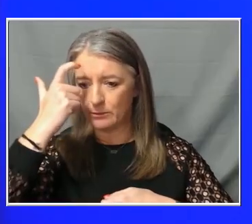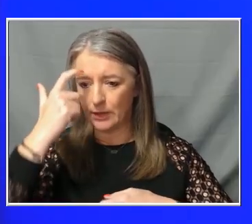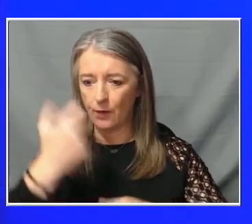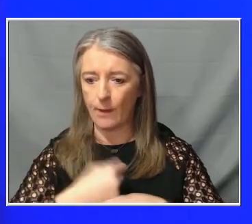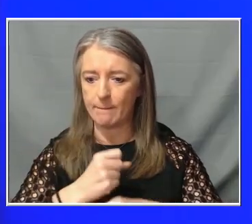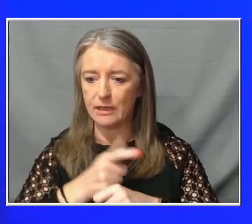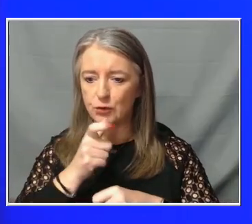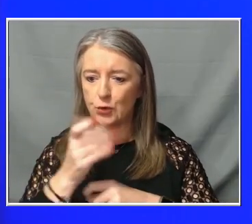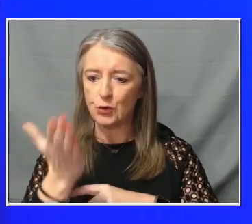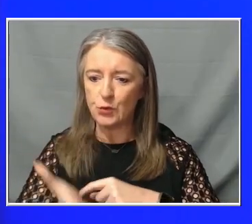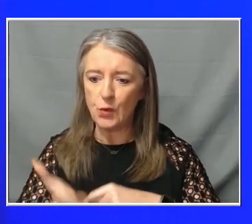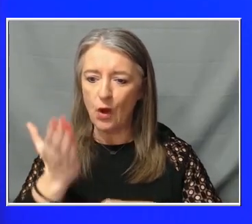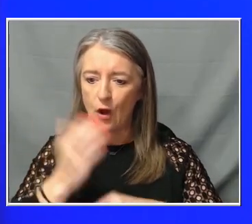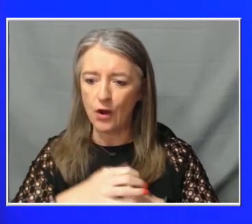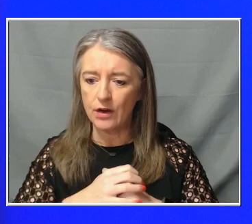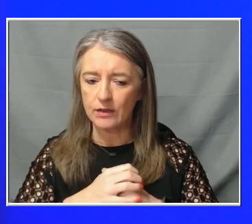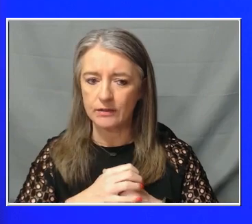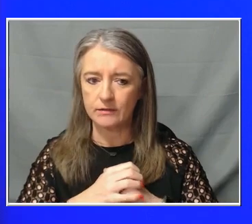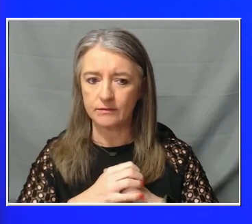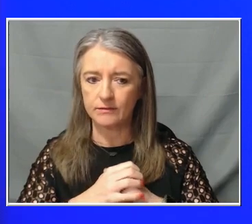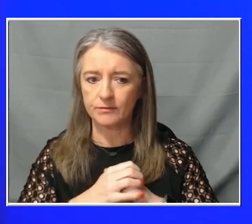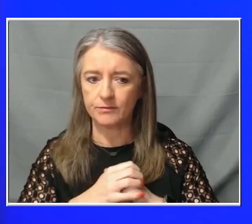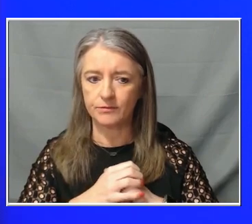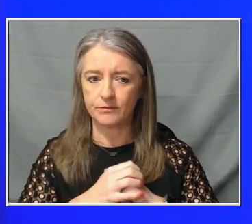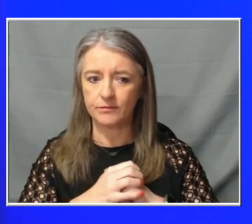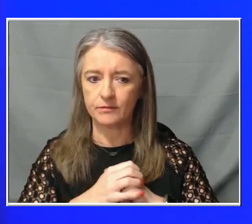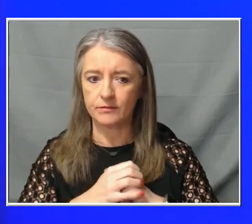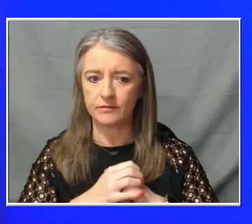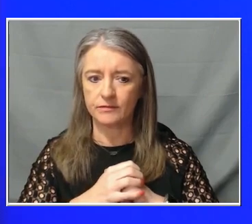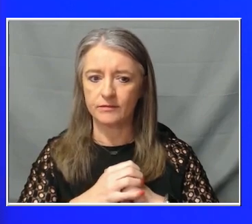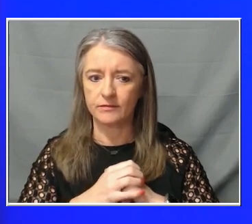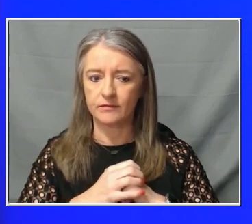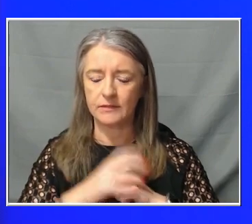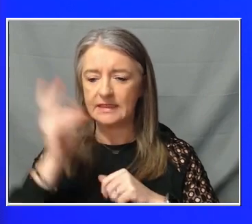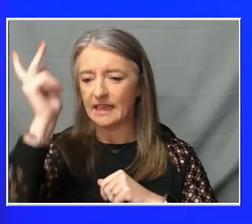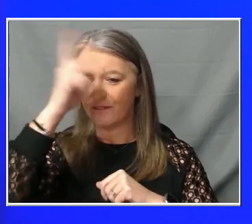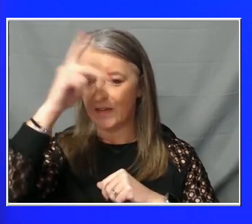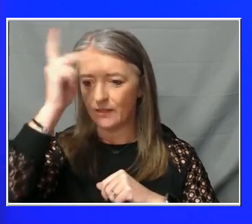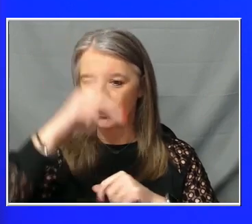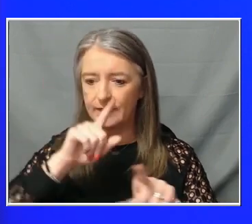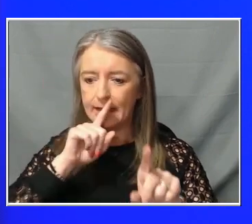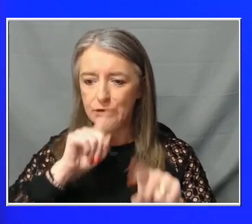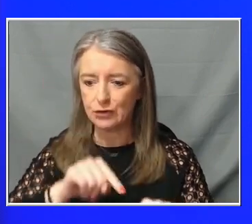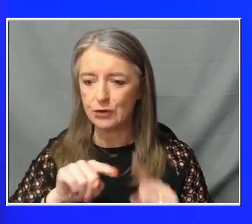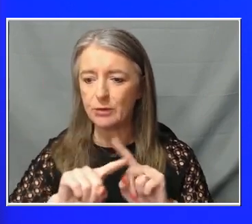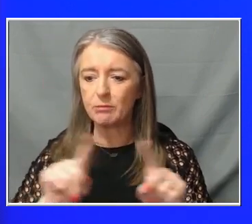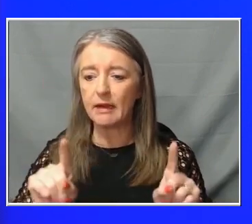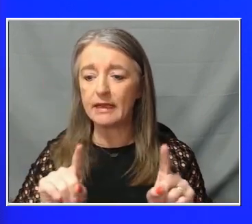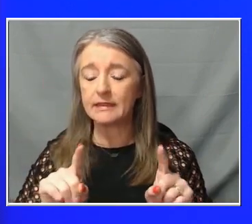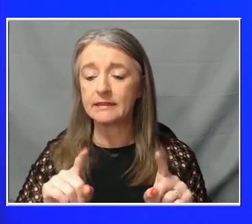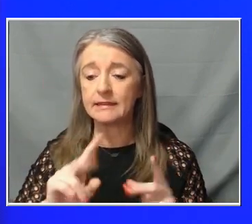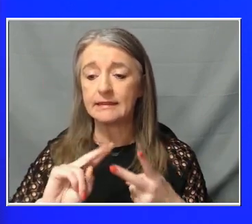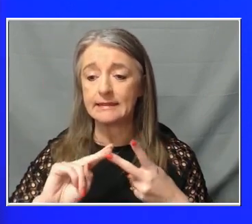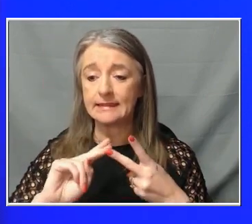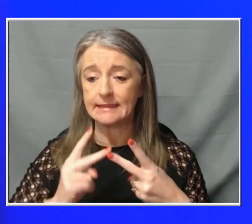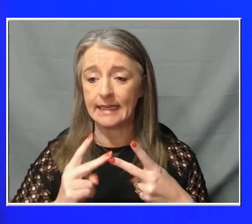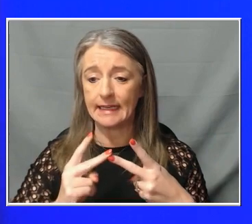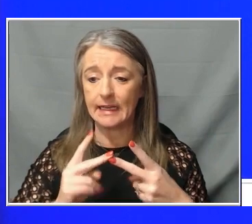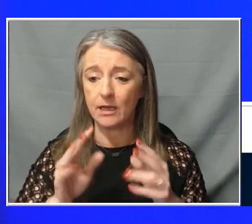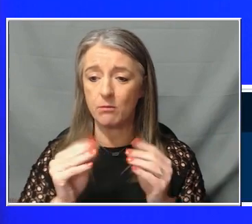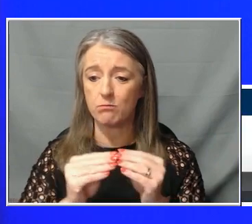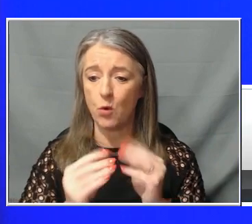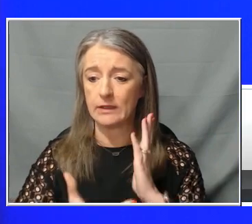who you are. So that's kind of a philosophical answer. Of course. But the second question is more